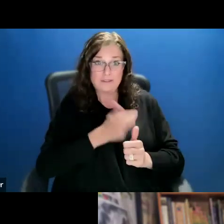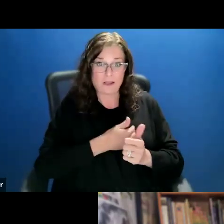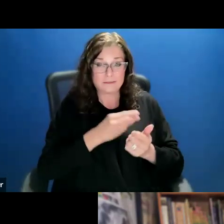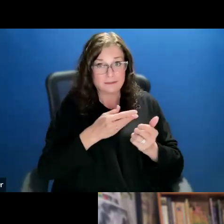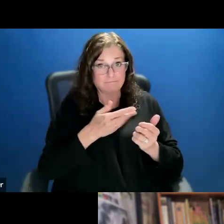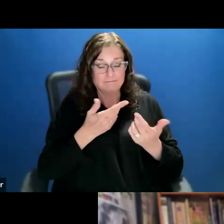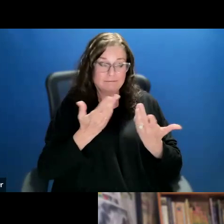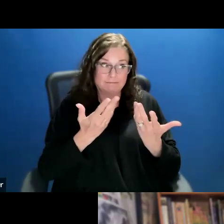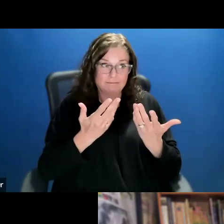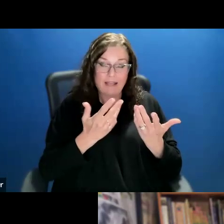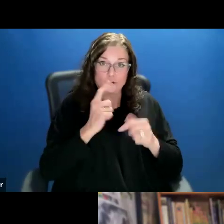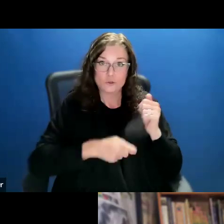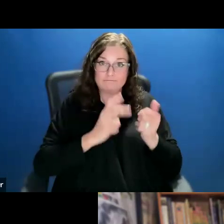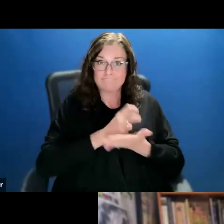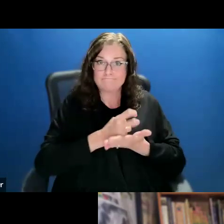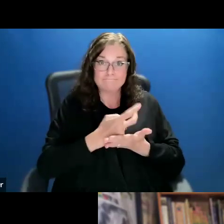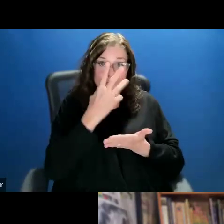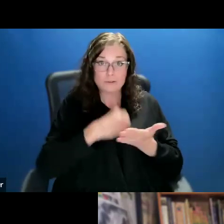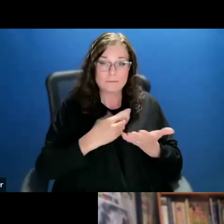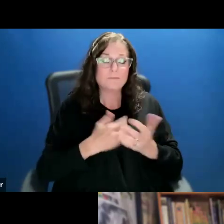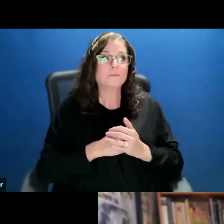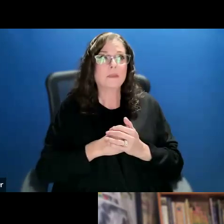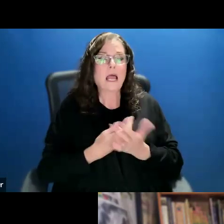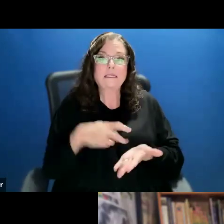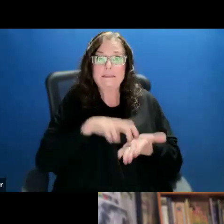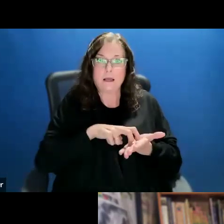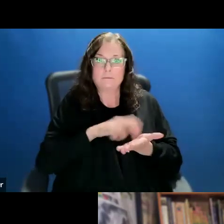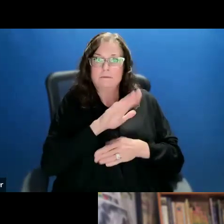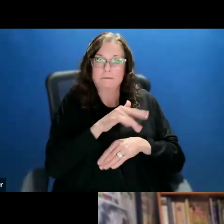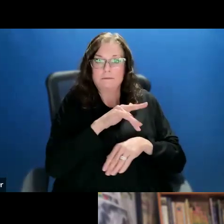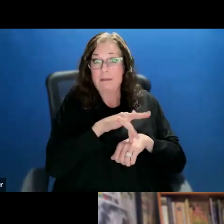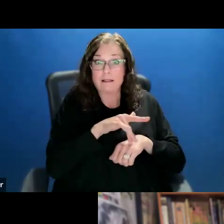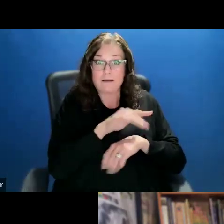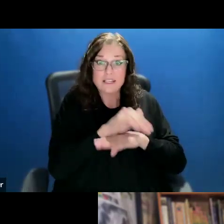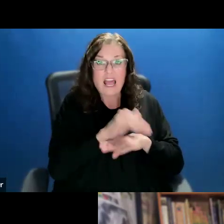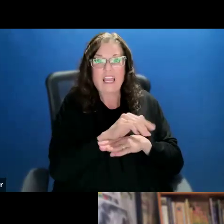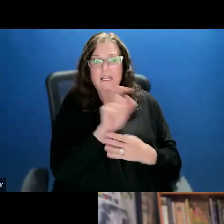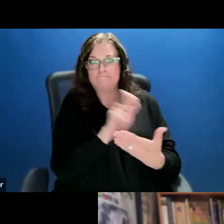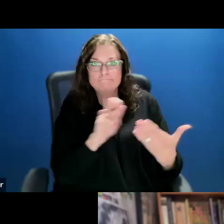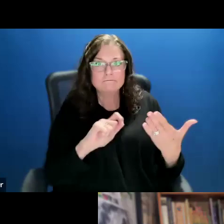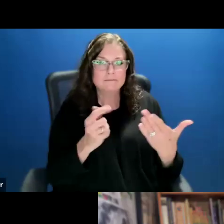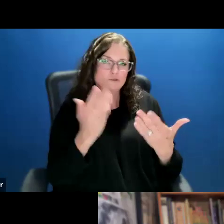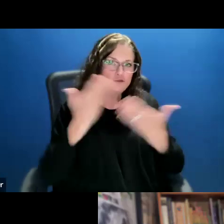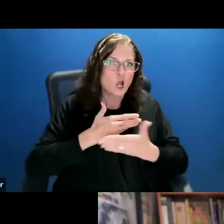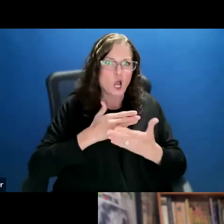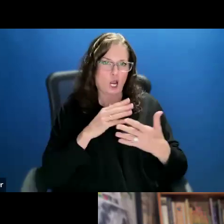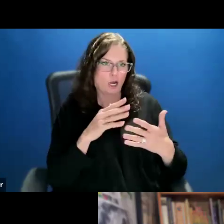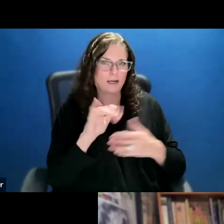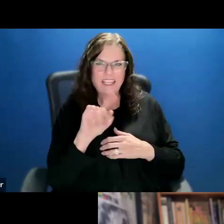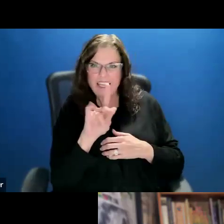and I would get up in the middle of the night and make these dark, inky landscapes.